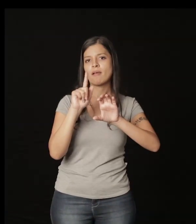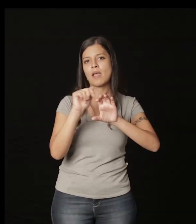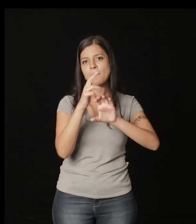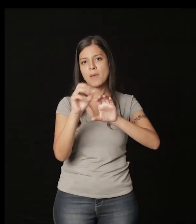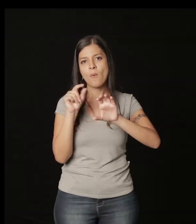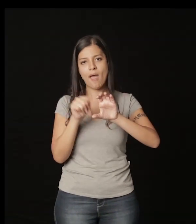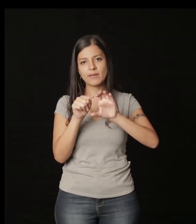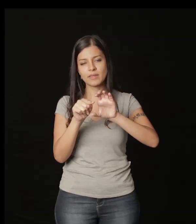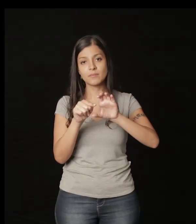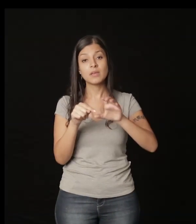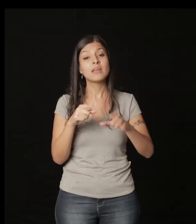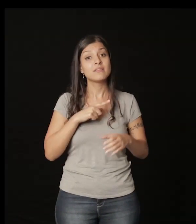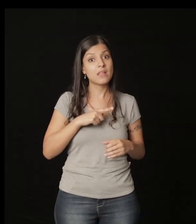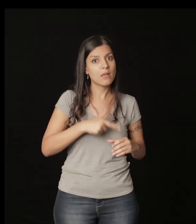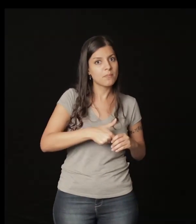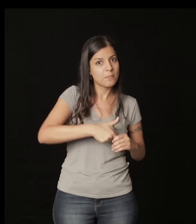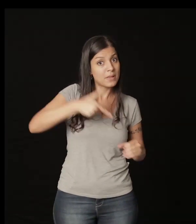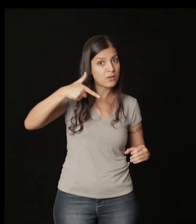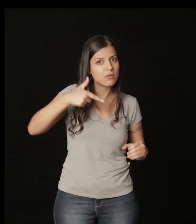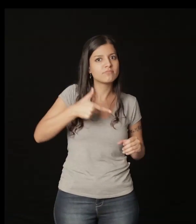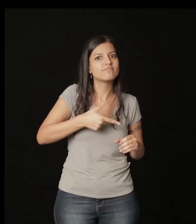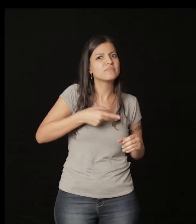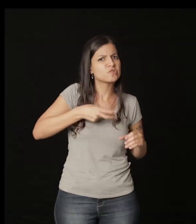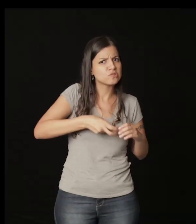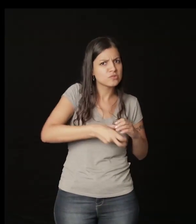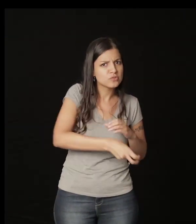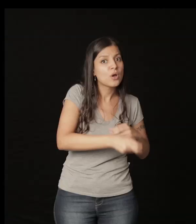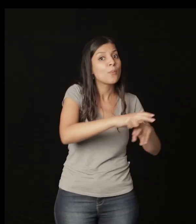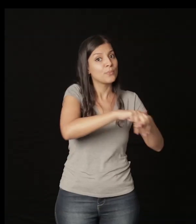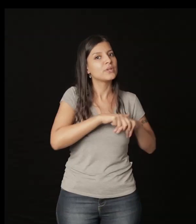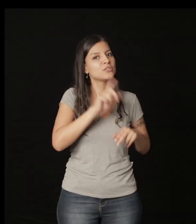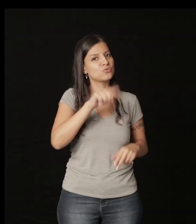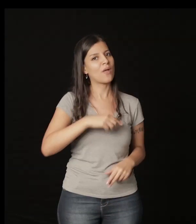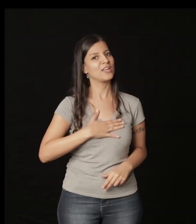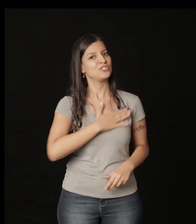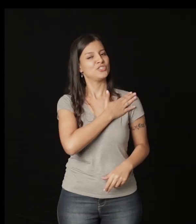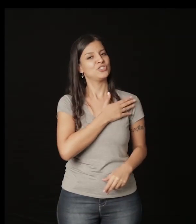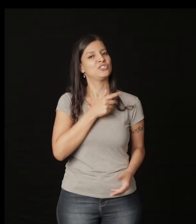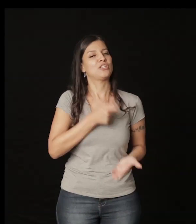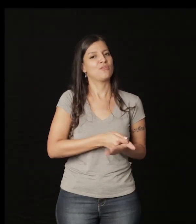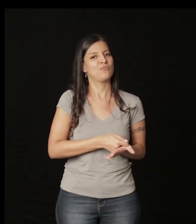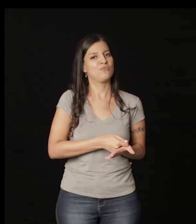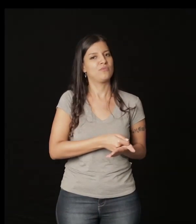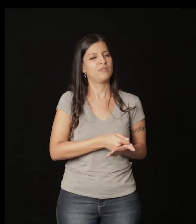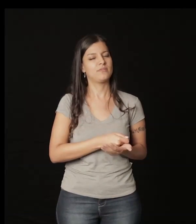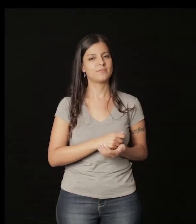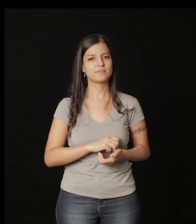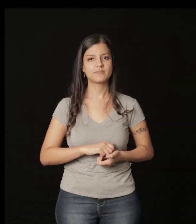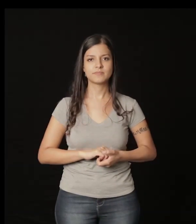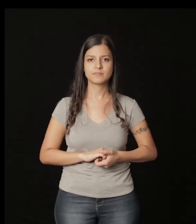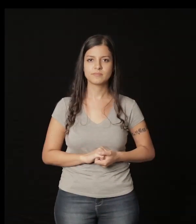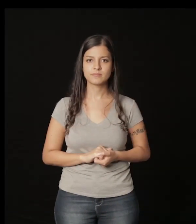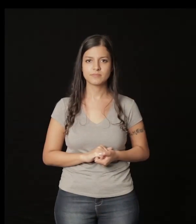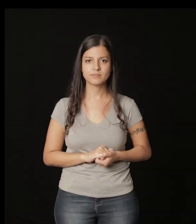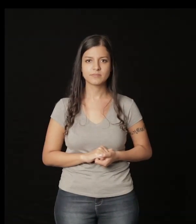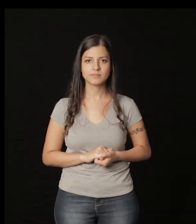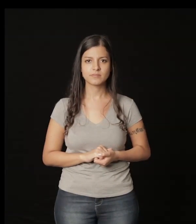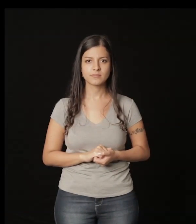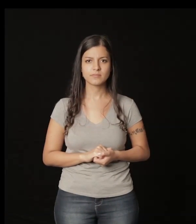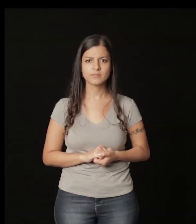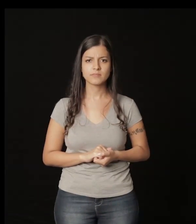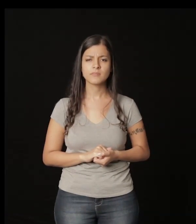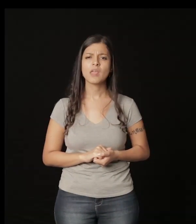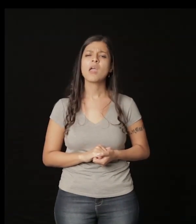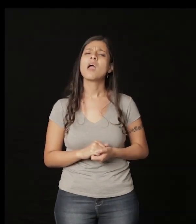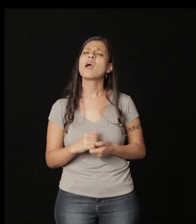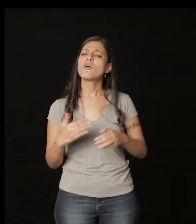oil, and it's partly why it's a dictatorship. And so we went, but before we went, we